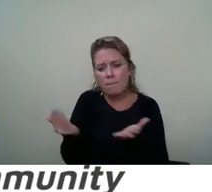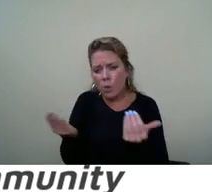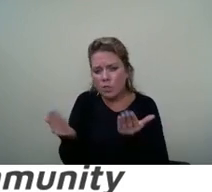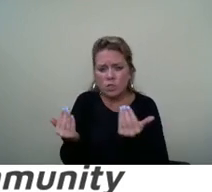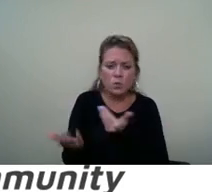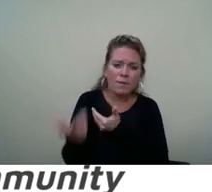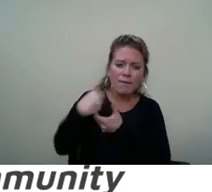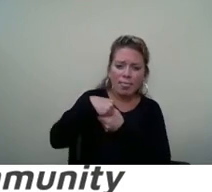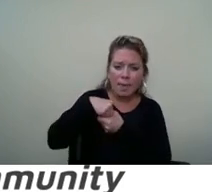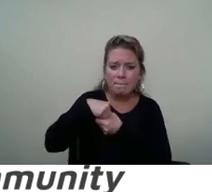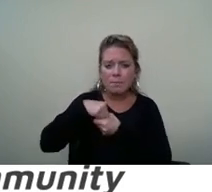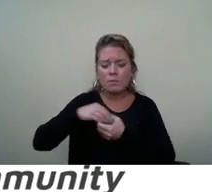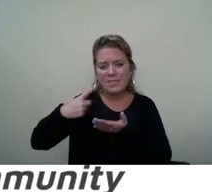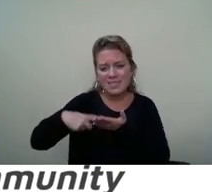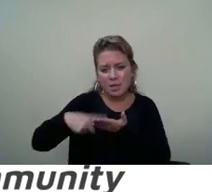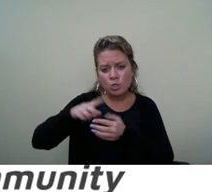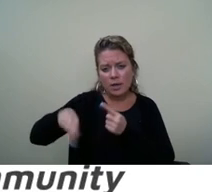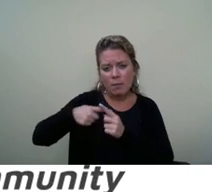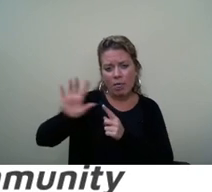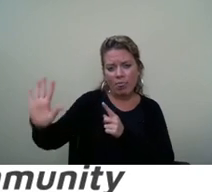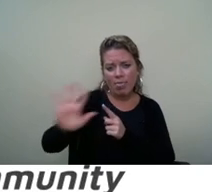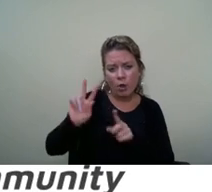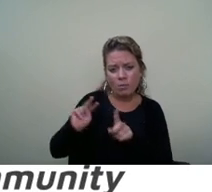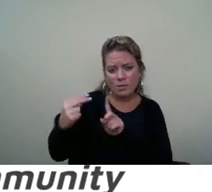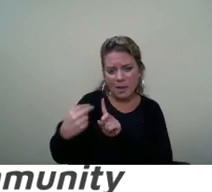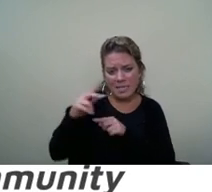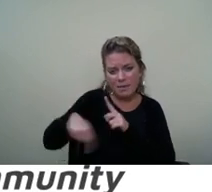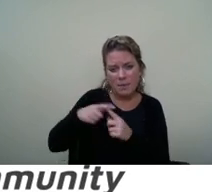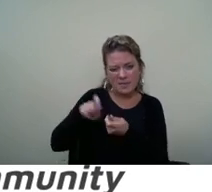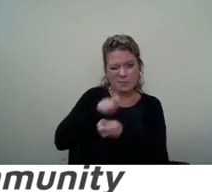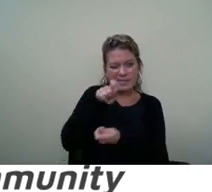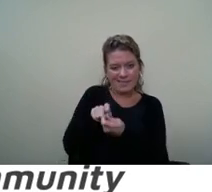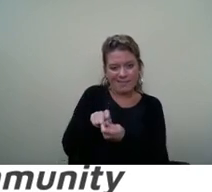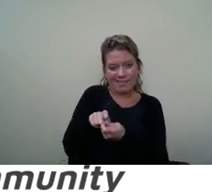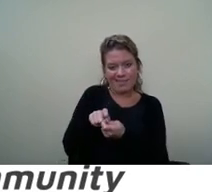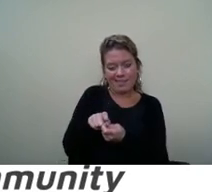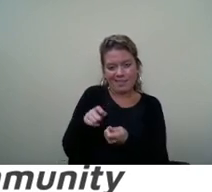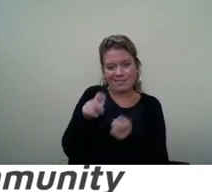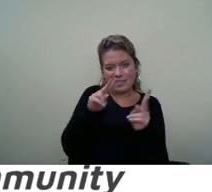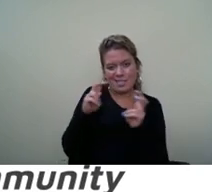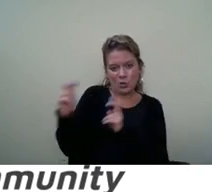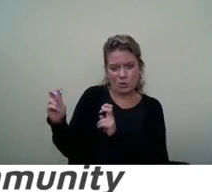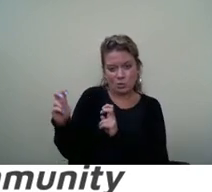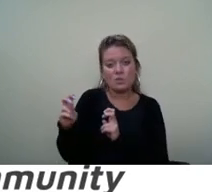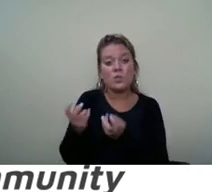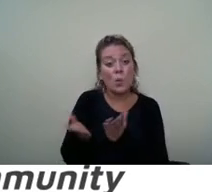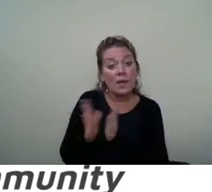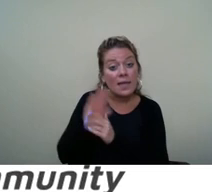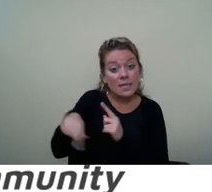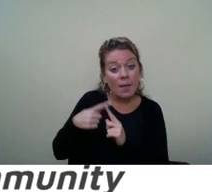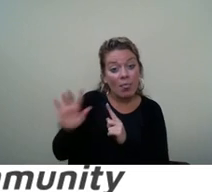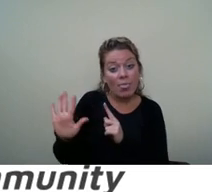to a discussion about their perspective on a specific issue. So here they were asked about their perspective